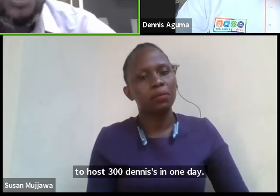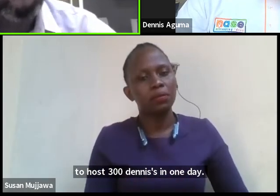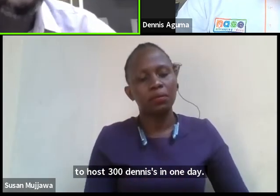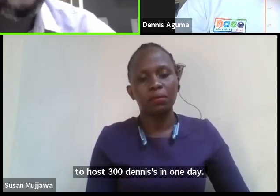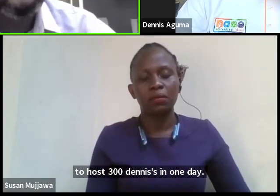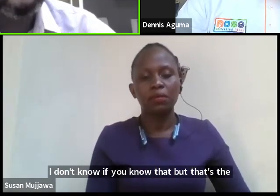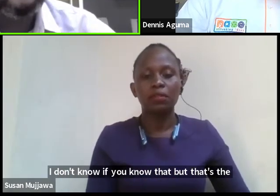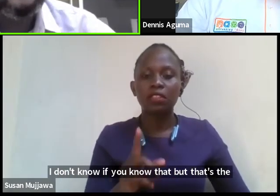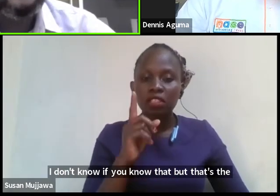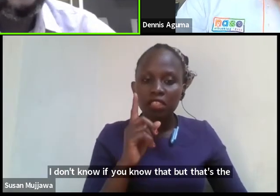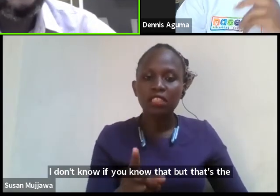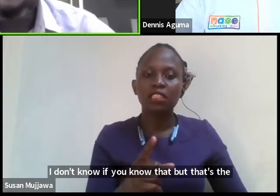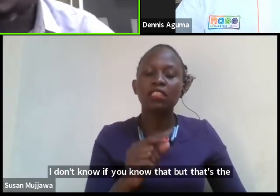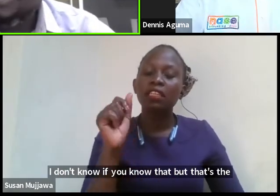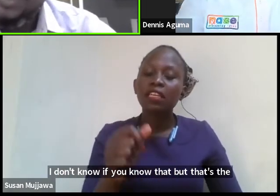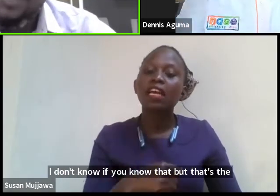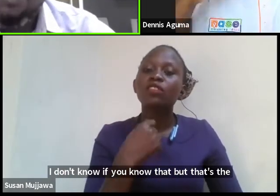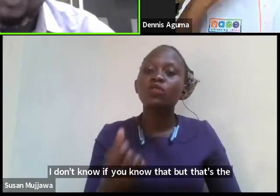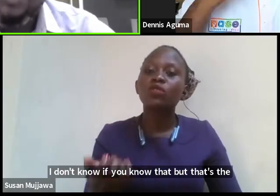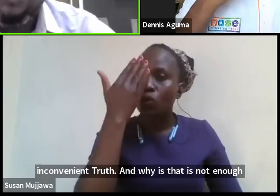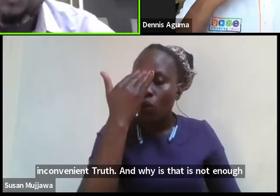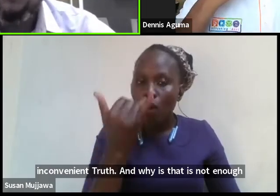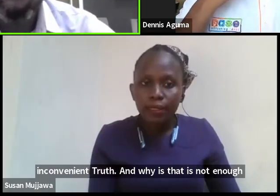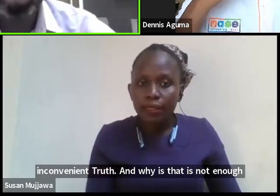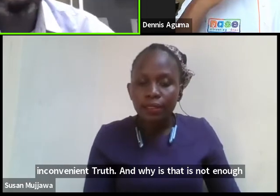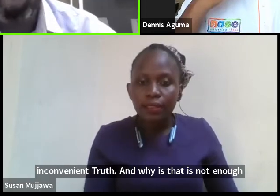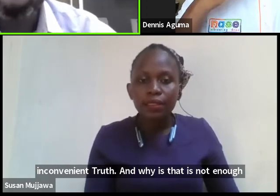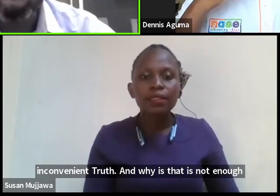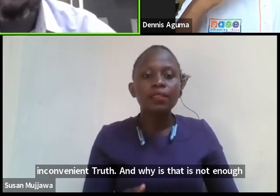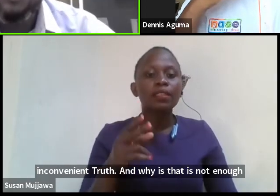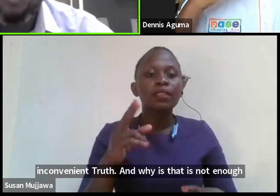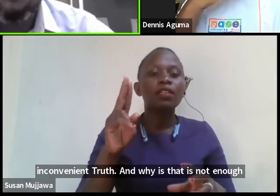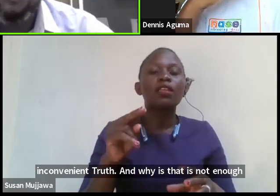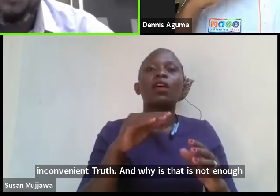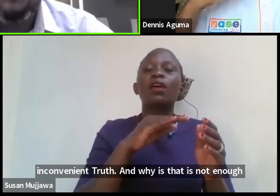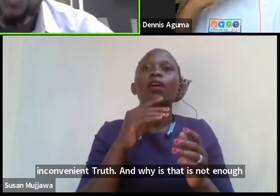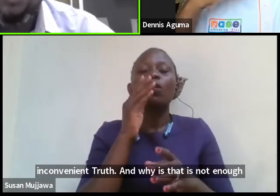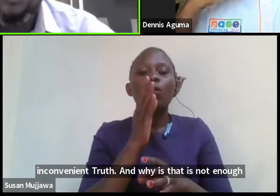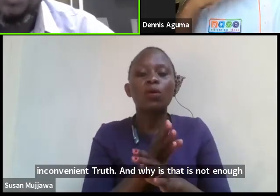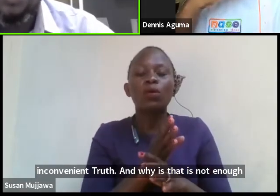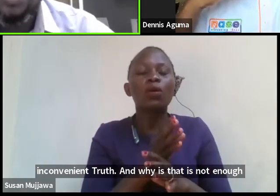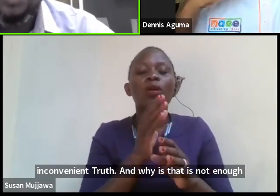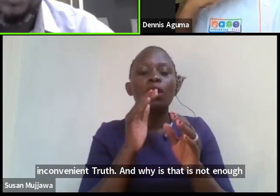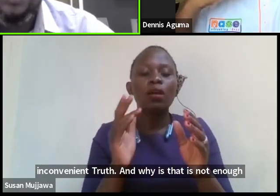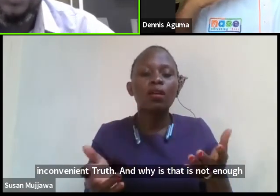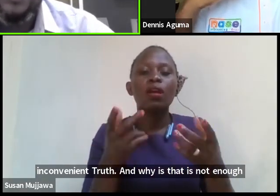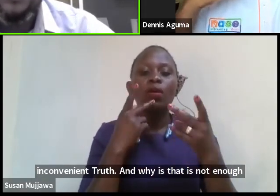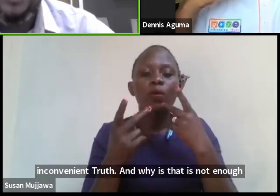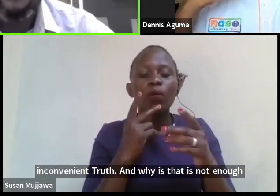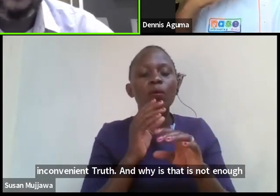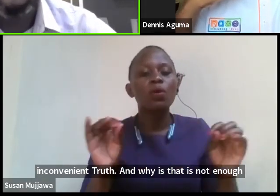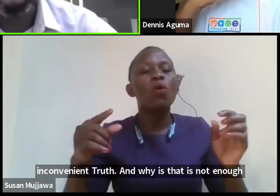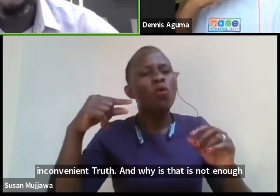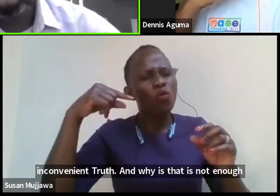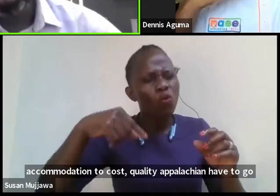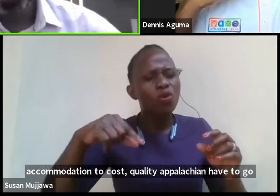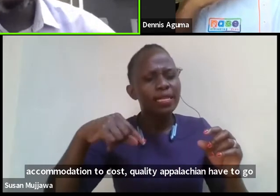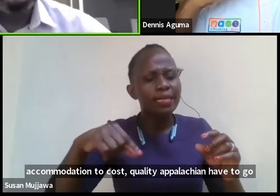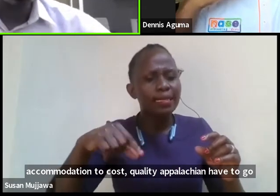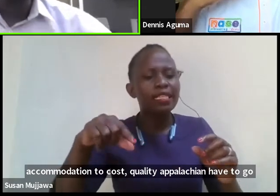truth. And why is that? There's not enough accommodation to host quality accommodation I'm talking about, to host the kind of